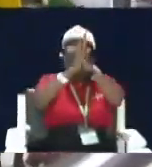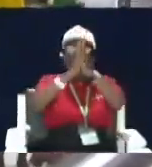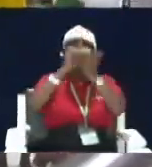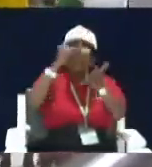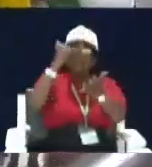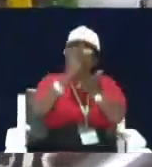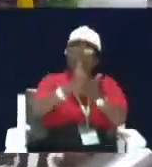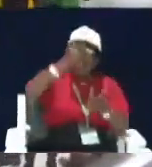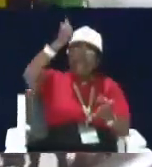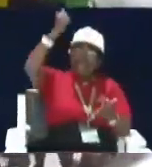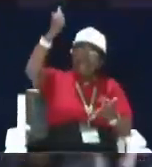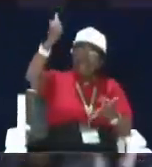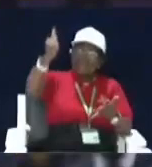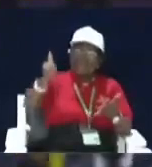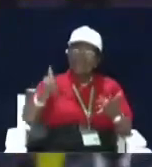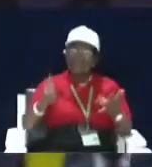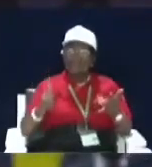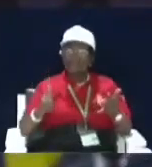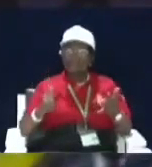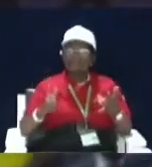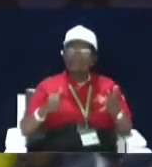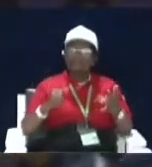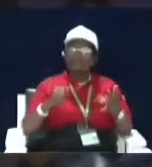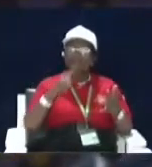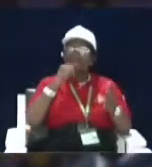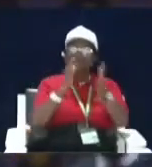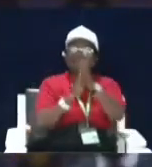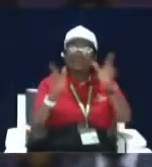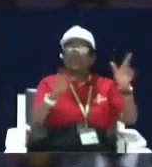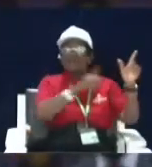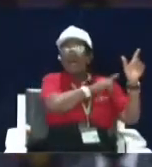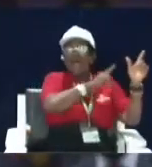Amen. Praise the Lord.